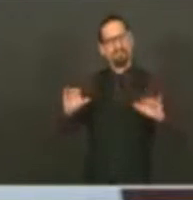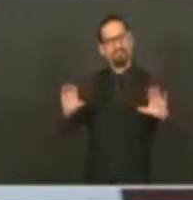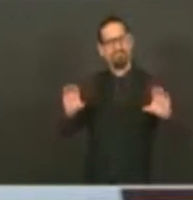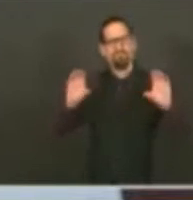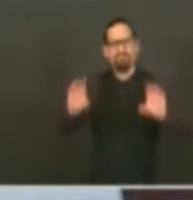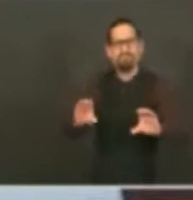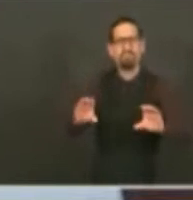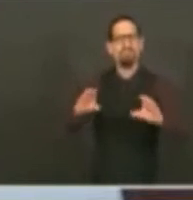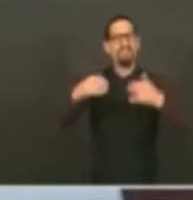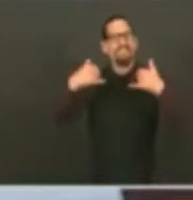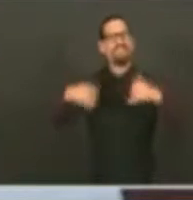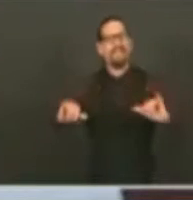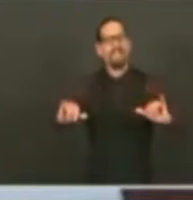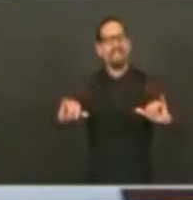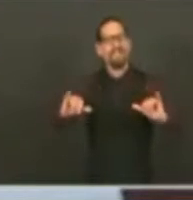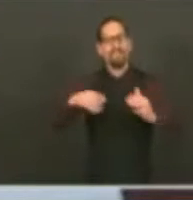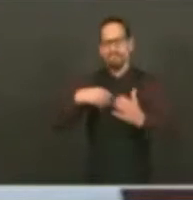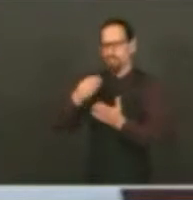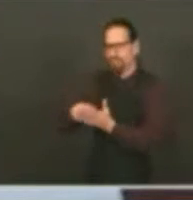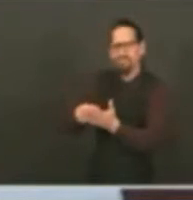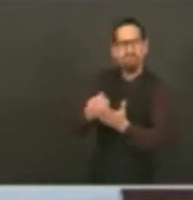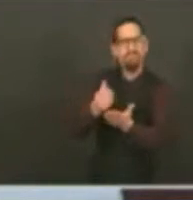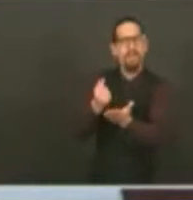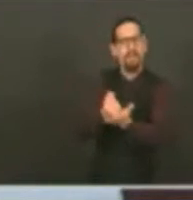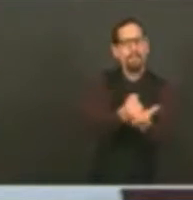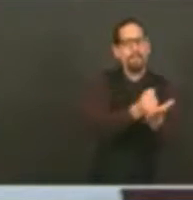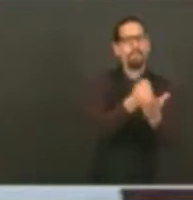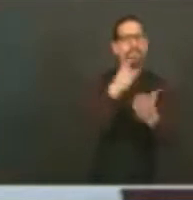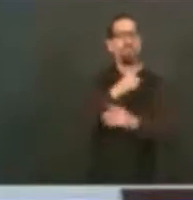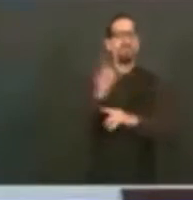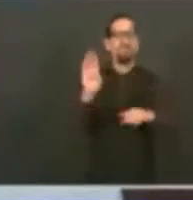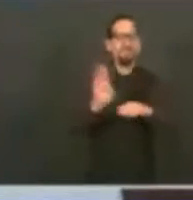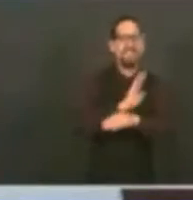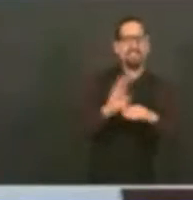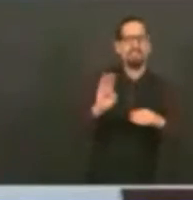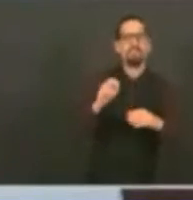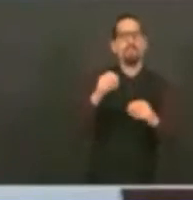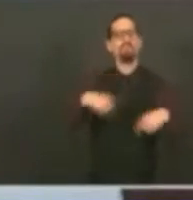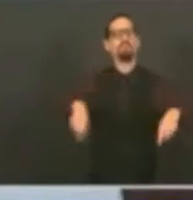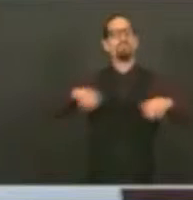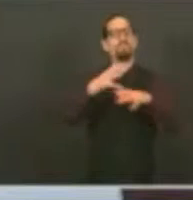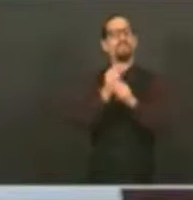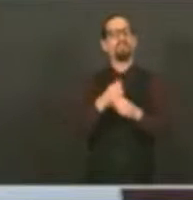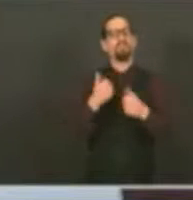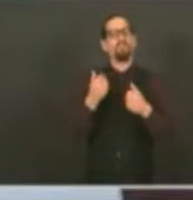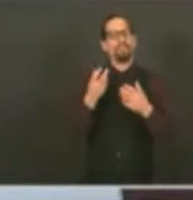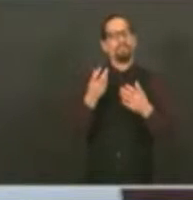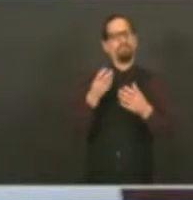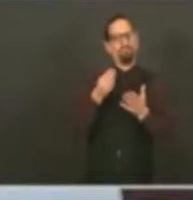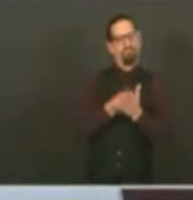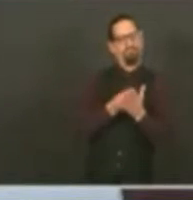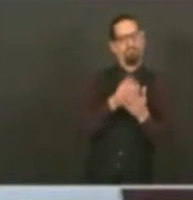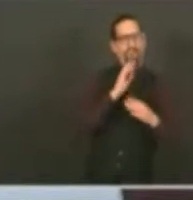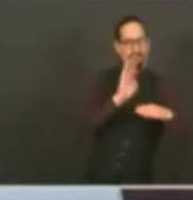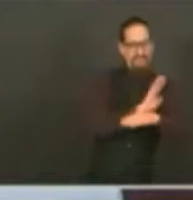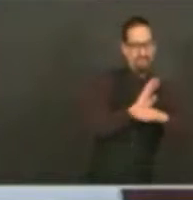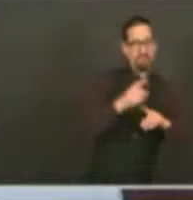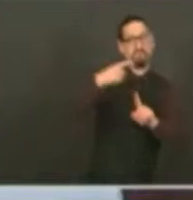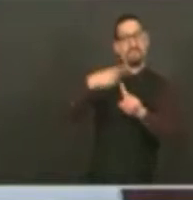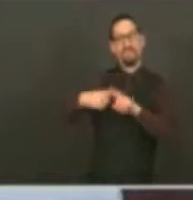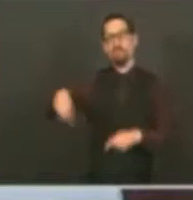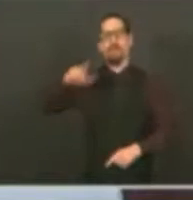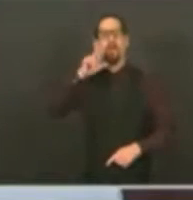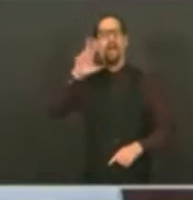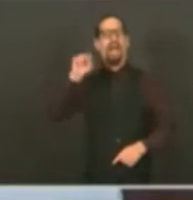relief to individuals. You'll all get an extra $200 for that week, and businesses will